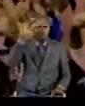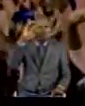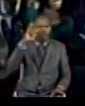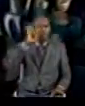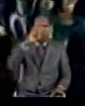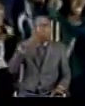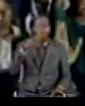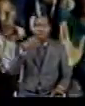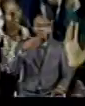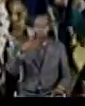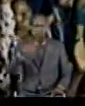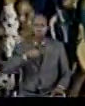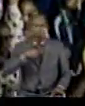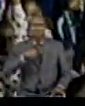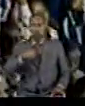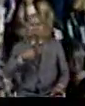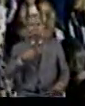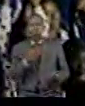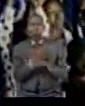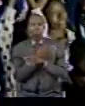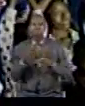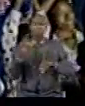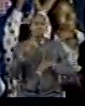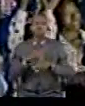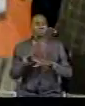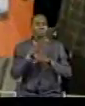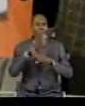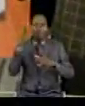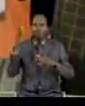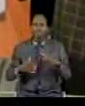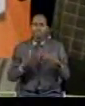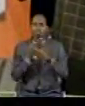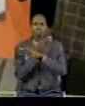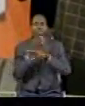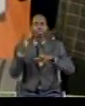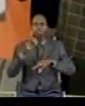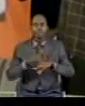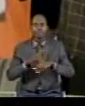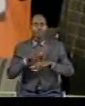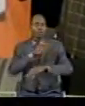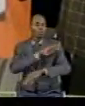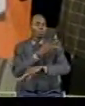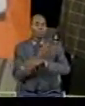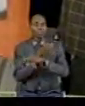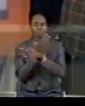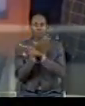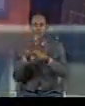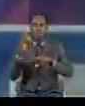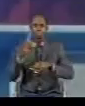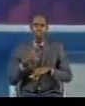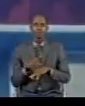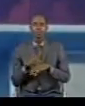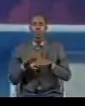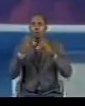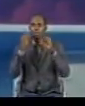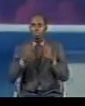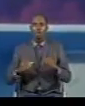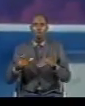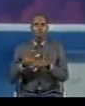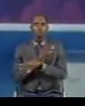Freedom. Total freedom. Mighty freedom. Powerful